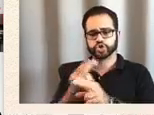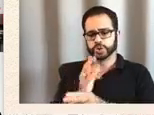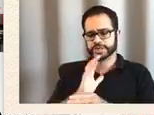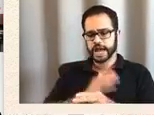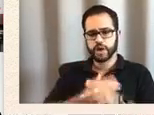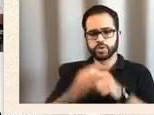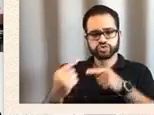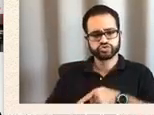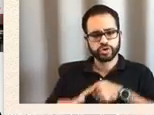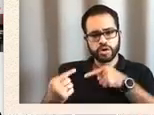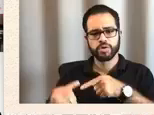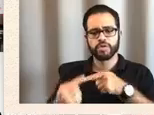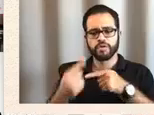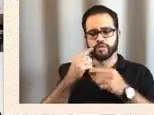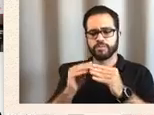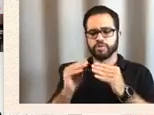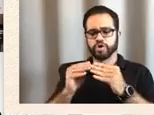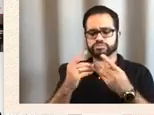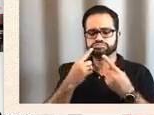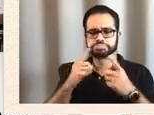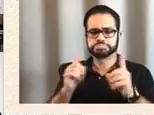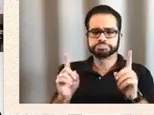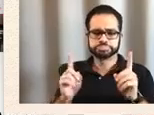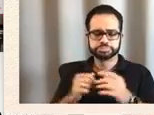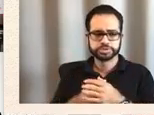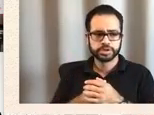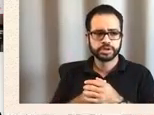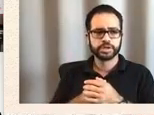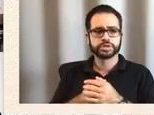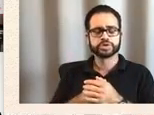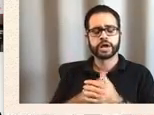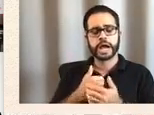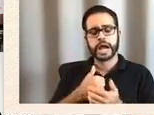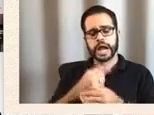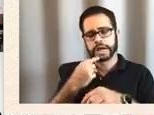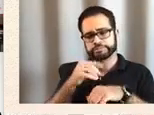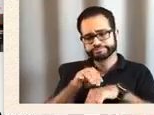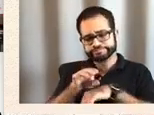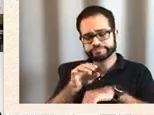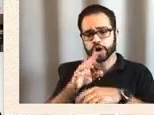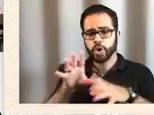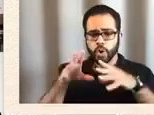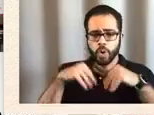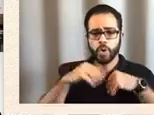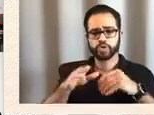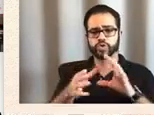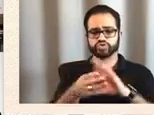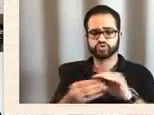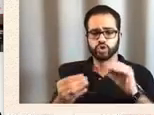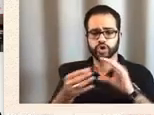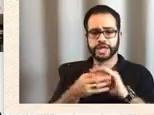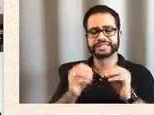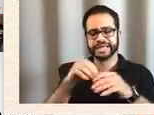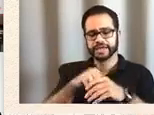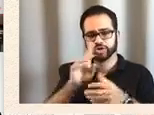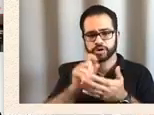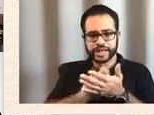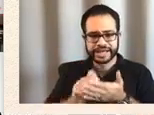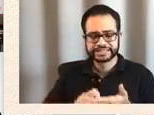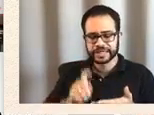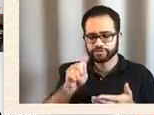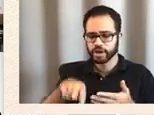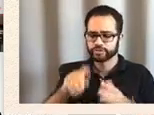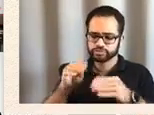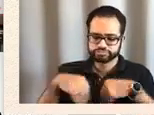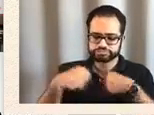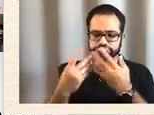productive manner. So I would advise owning your story. So in your essays, when you need to provide a different perspective, when